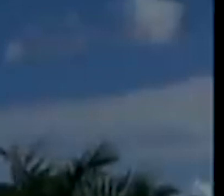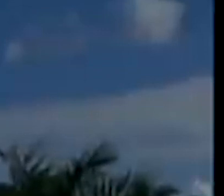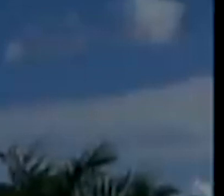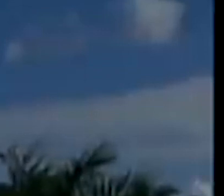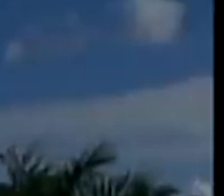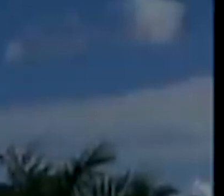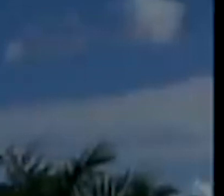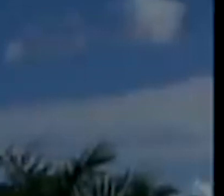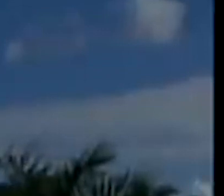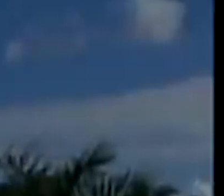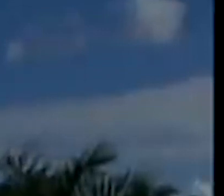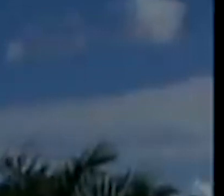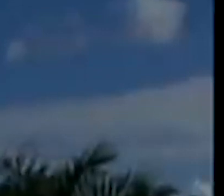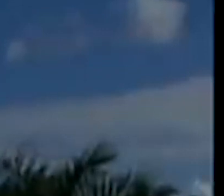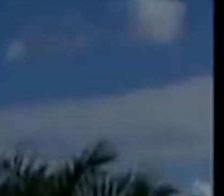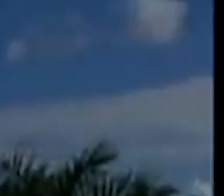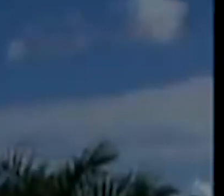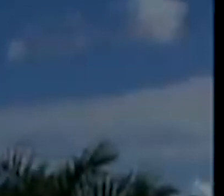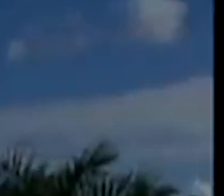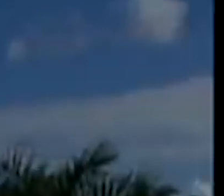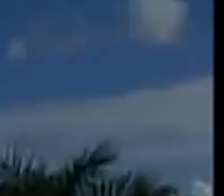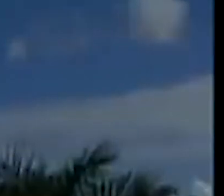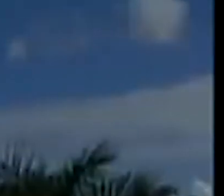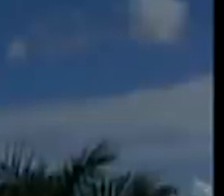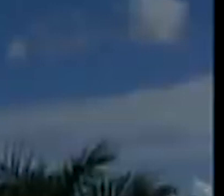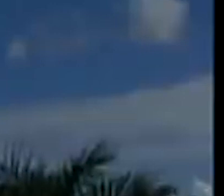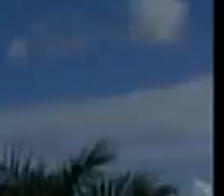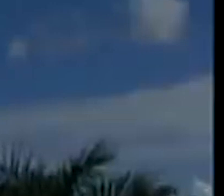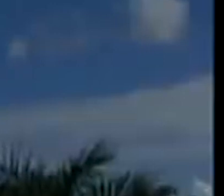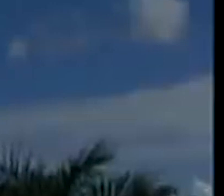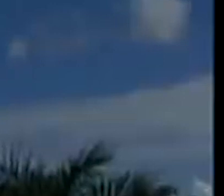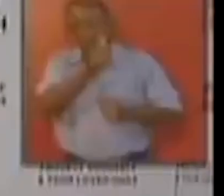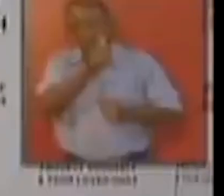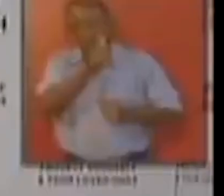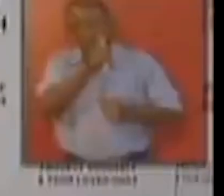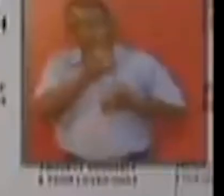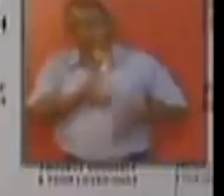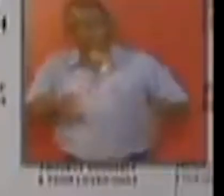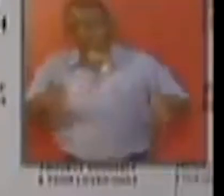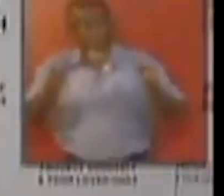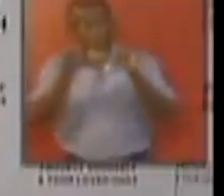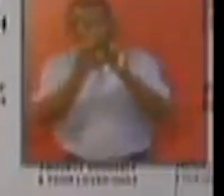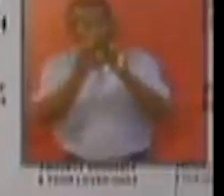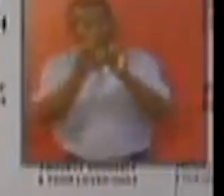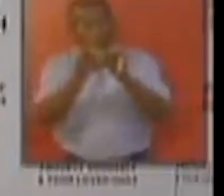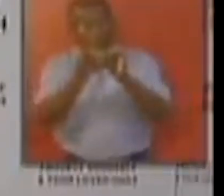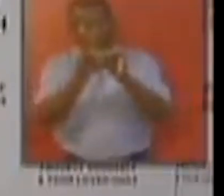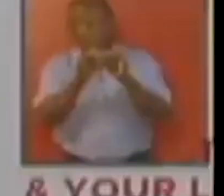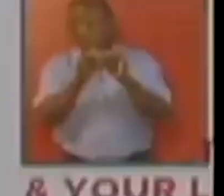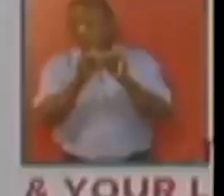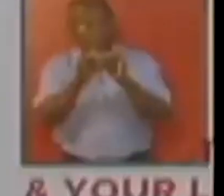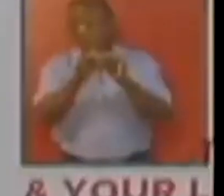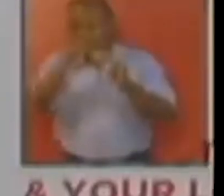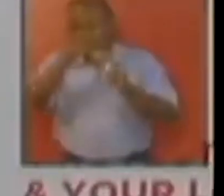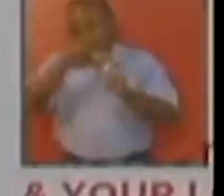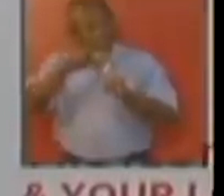share certain details, but noted the person did have underlying health conditions. This has been the youngest